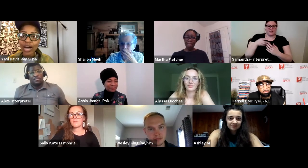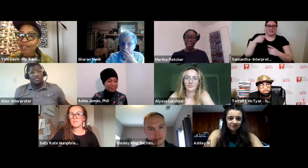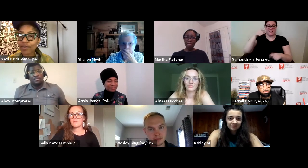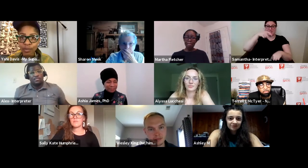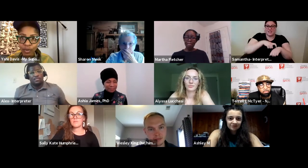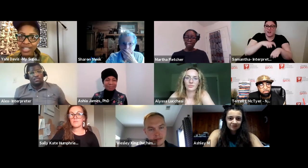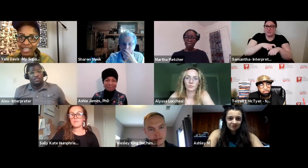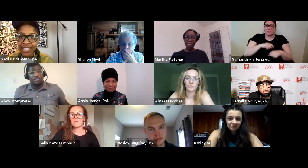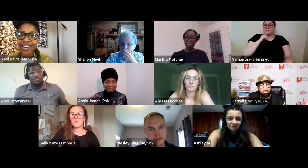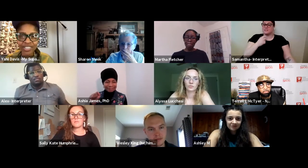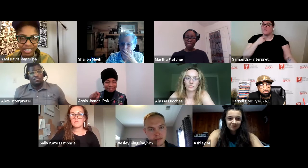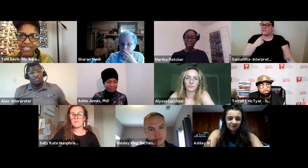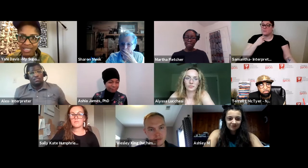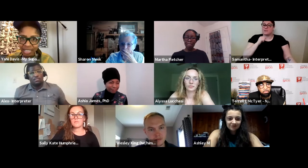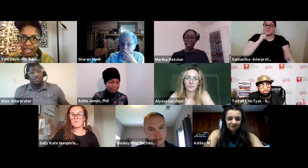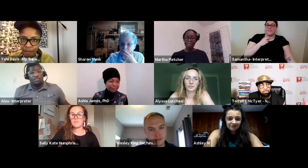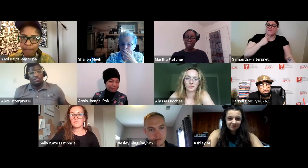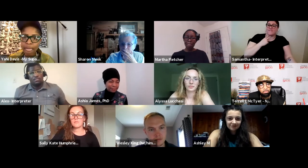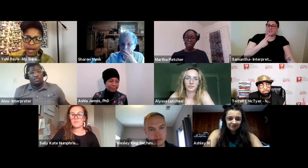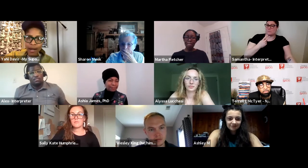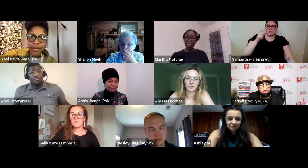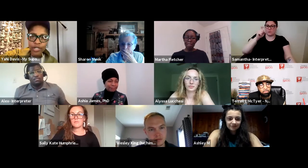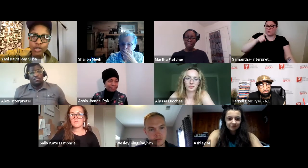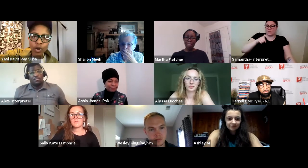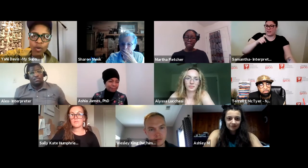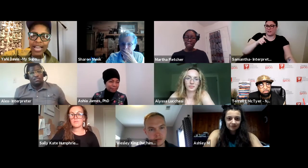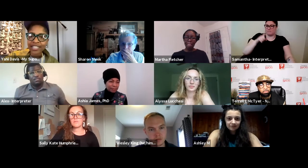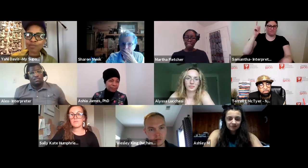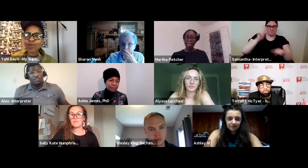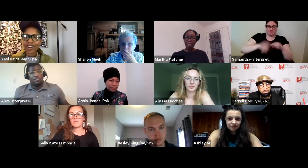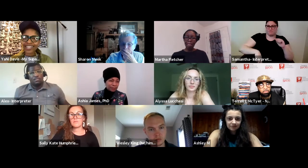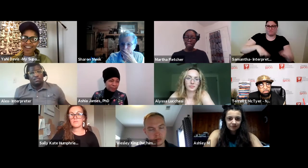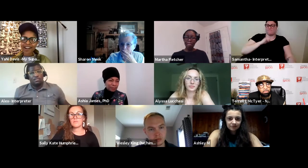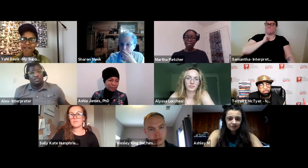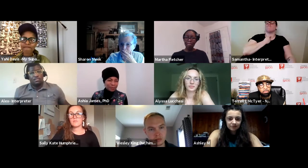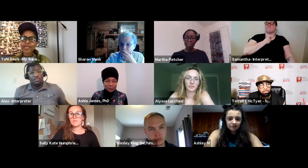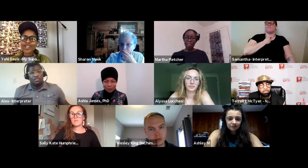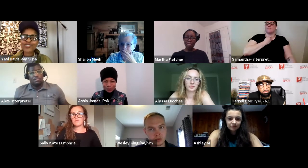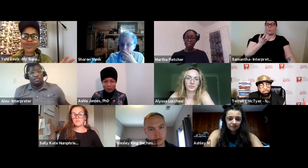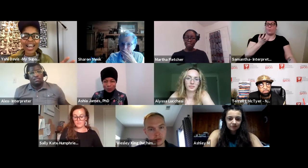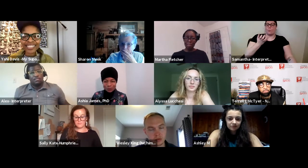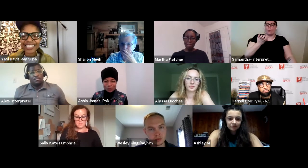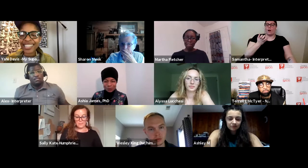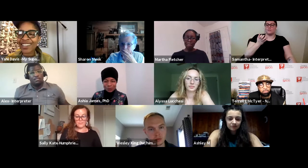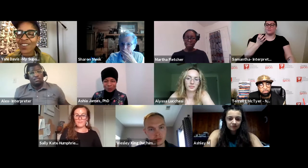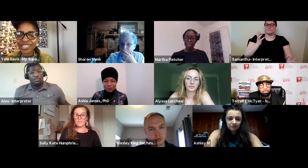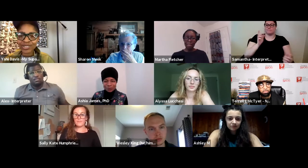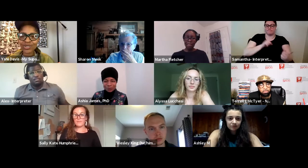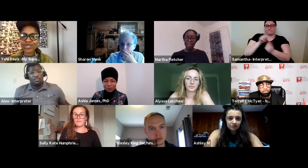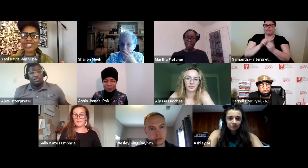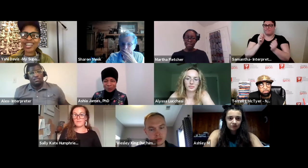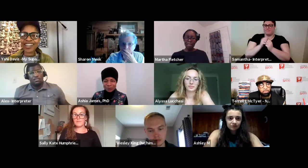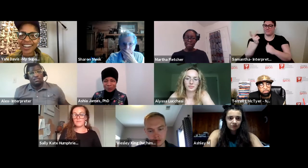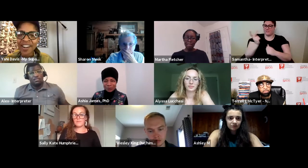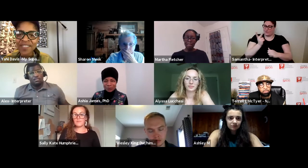nonverbal in our sessions together. And so at this point, you were actually going